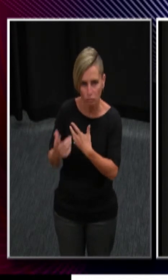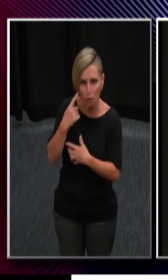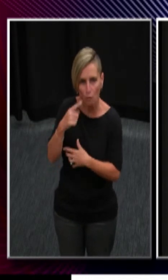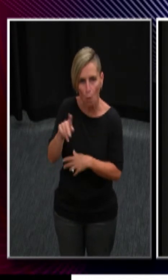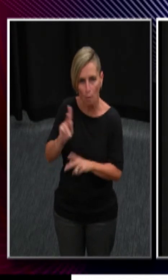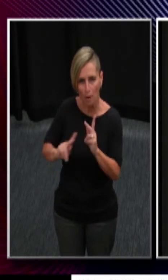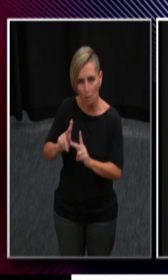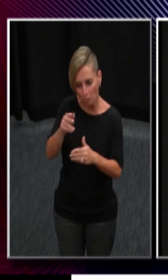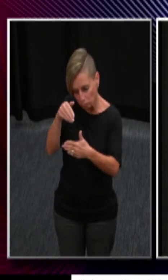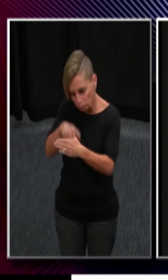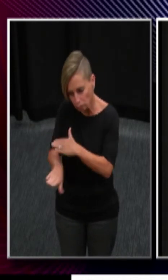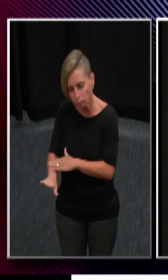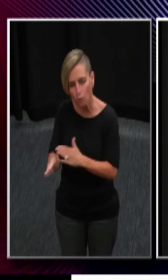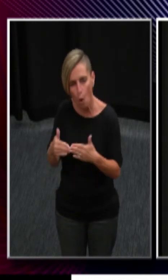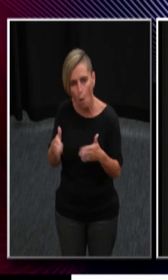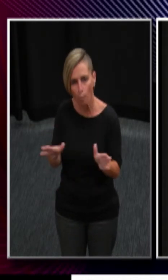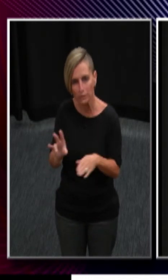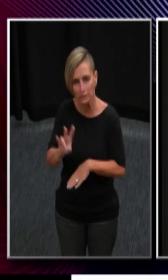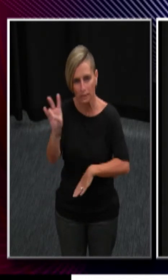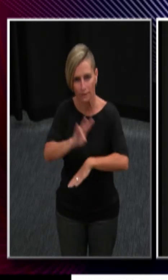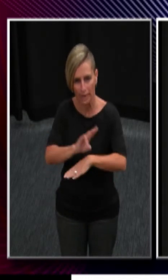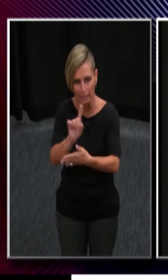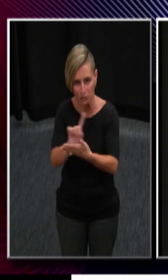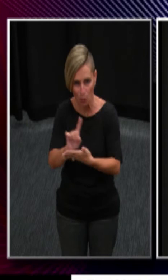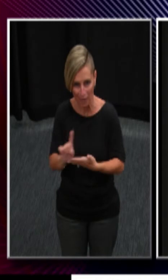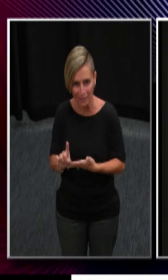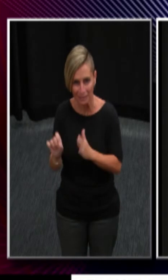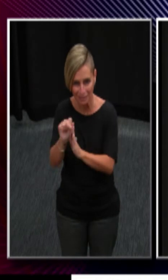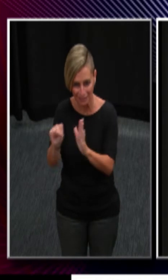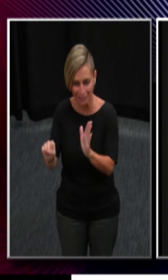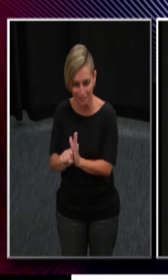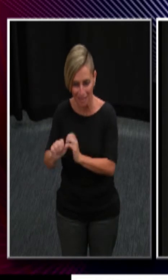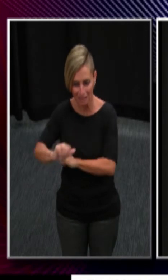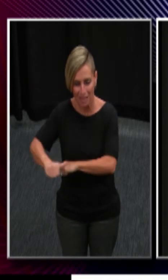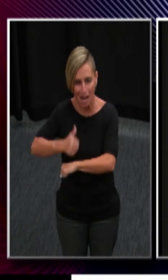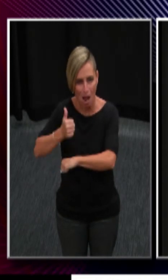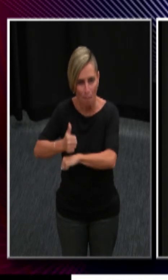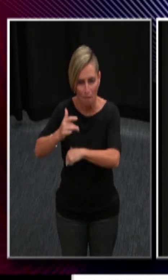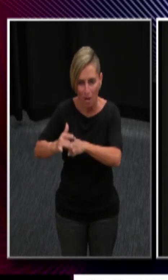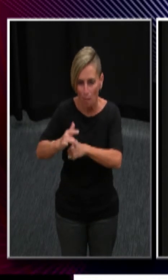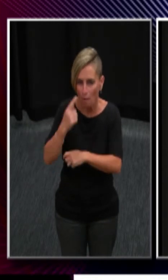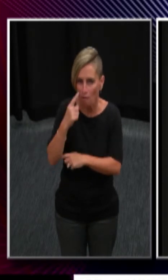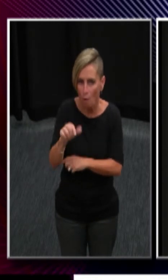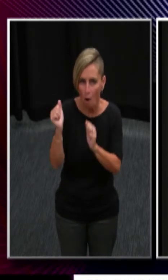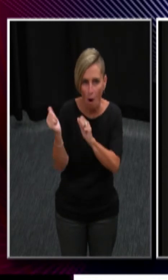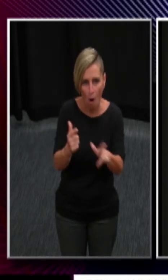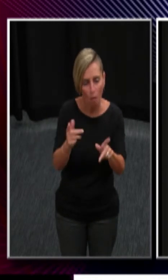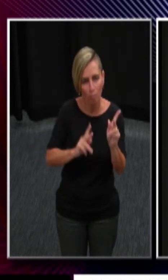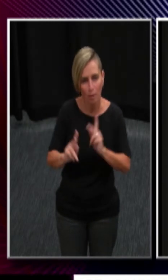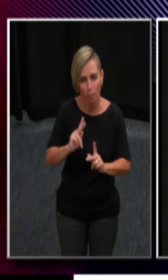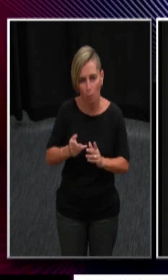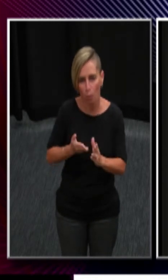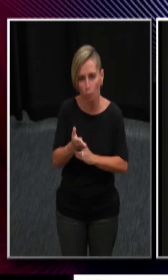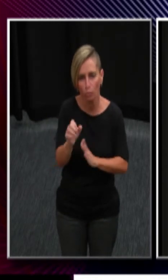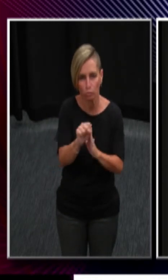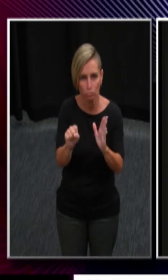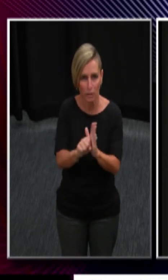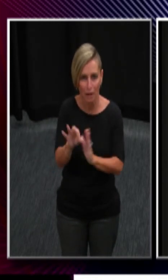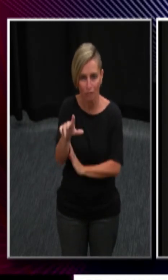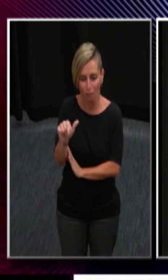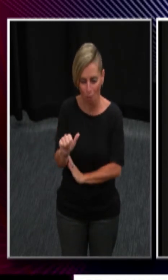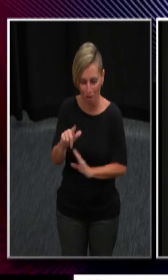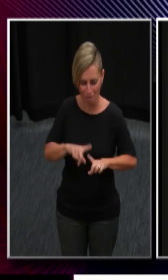open 7 days a week. It is a state site, available for anyone across the state of Florida, but having it in our own backyard